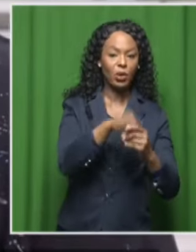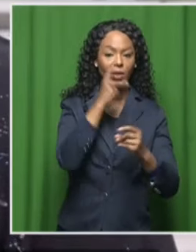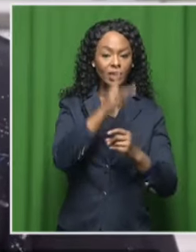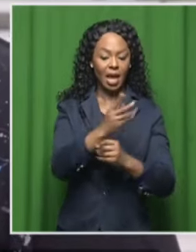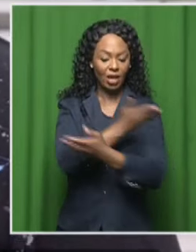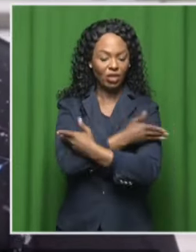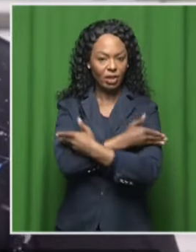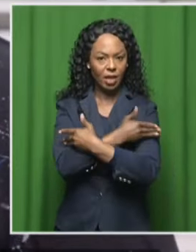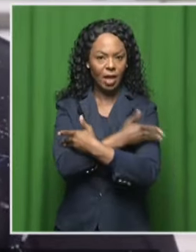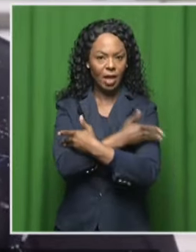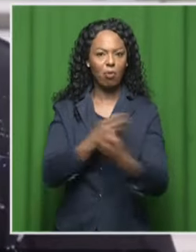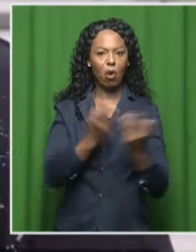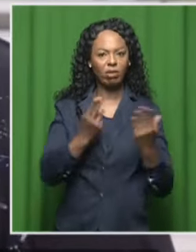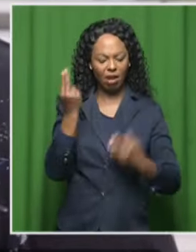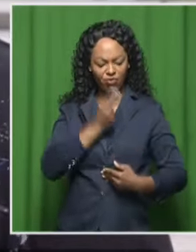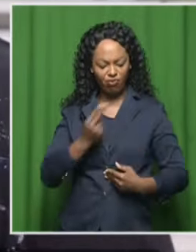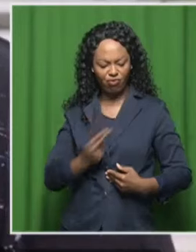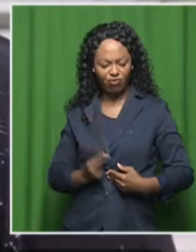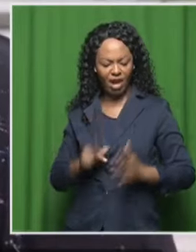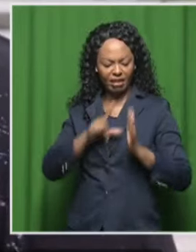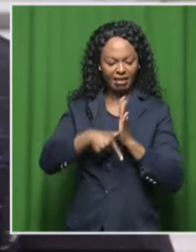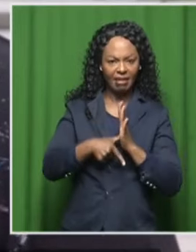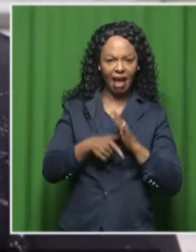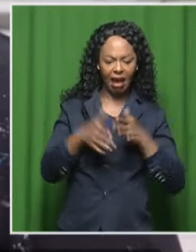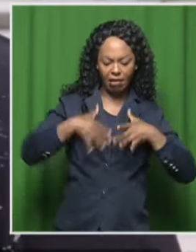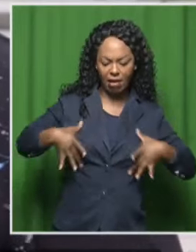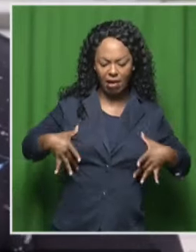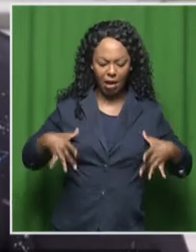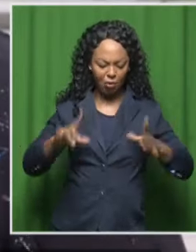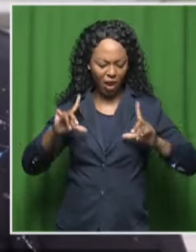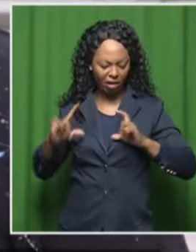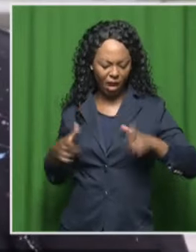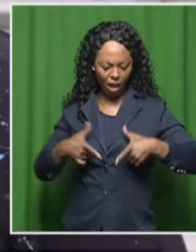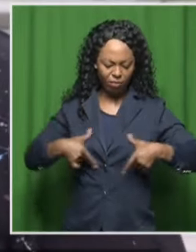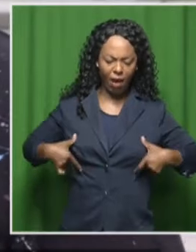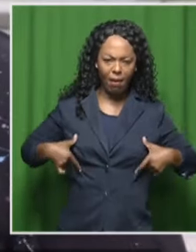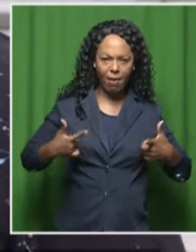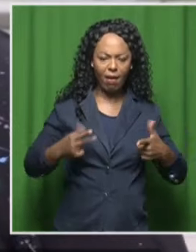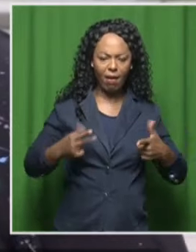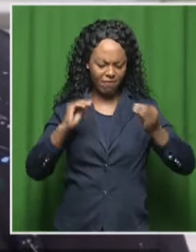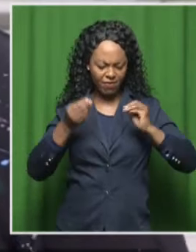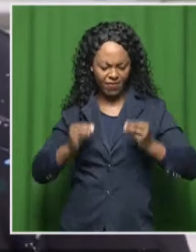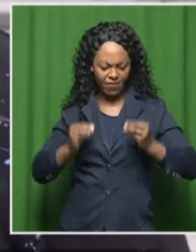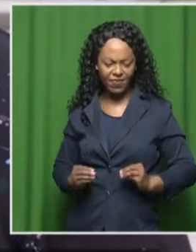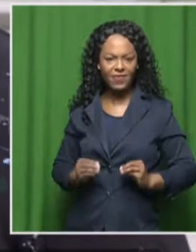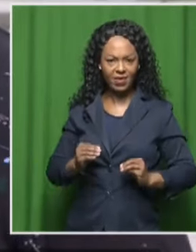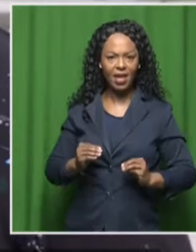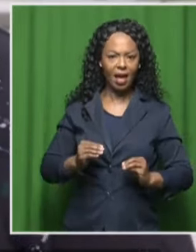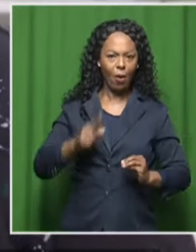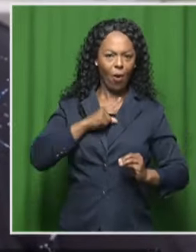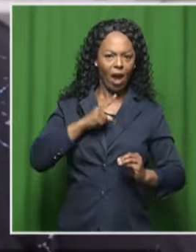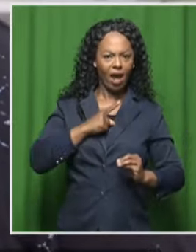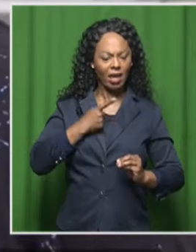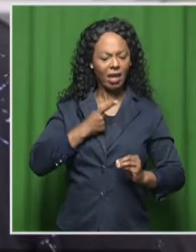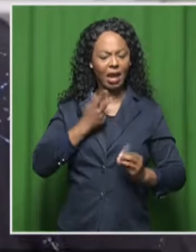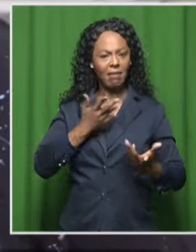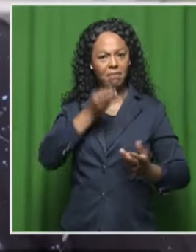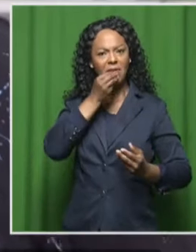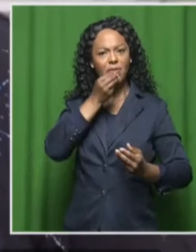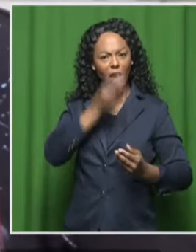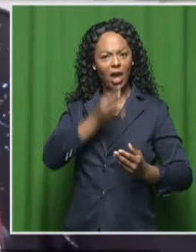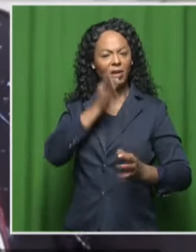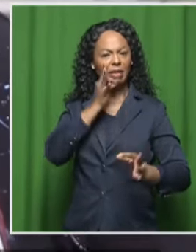they are more graphic and abstract. I like a complicated thing. So that's the thing that I can say, the unique of